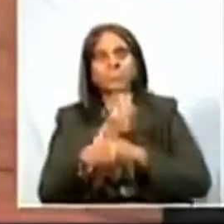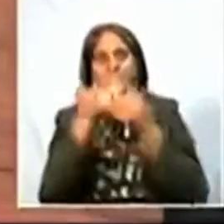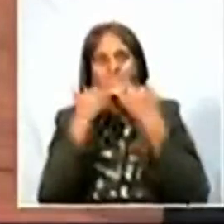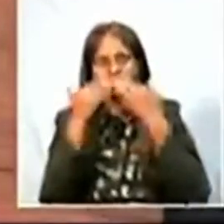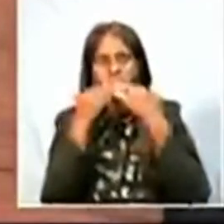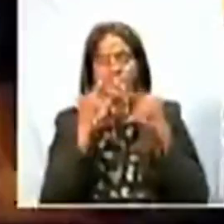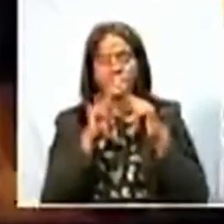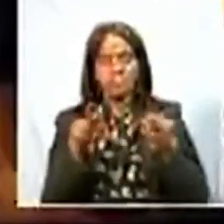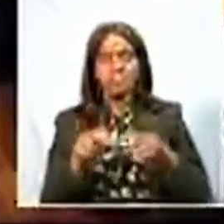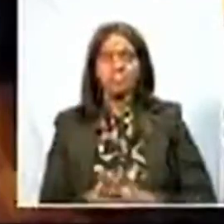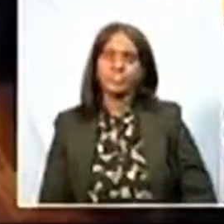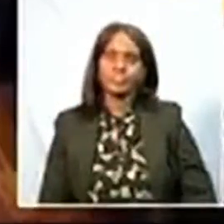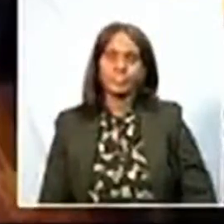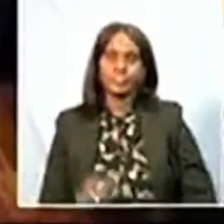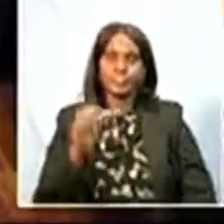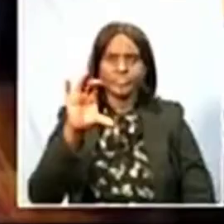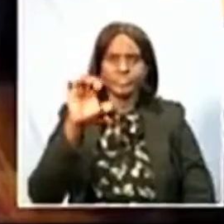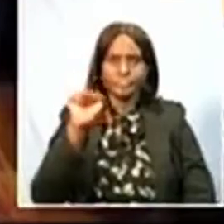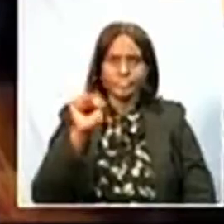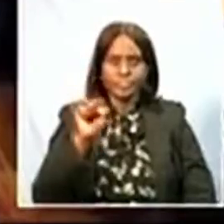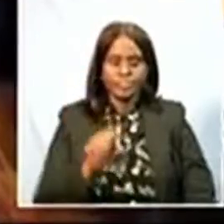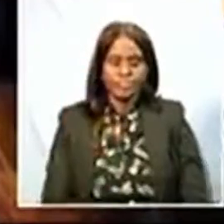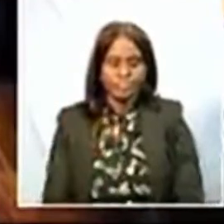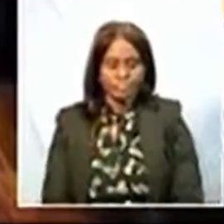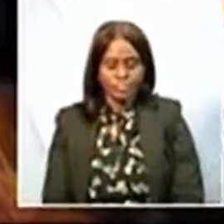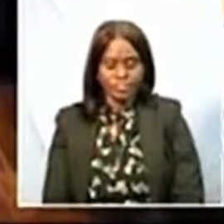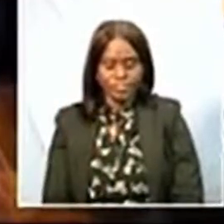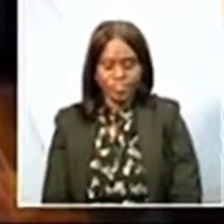Chair. Yes.